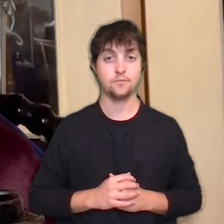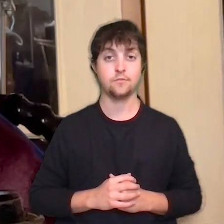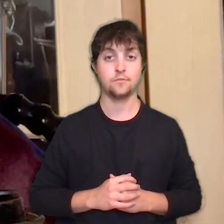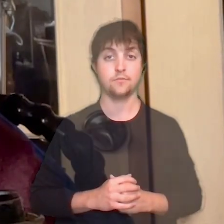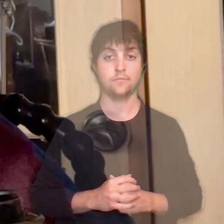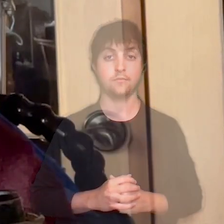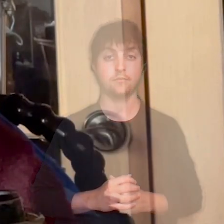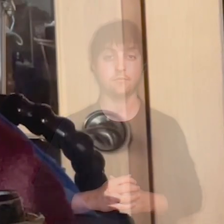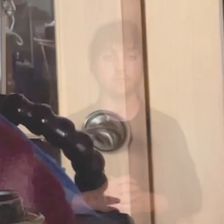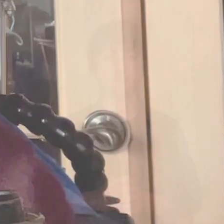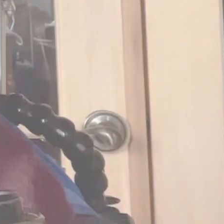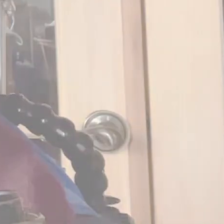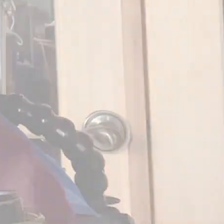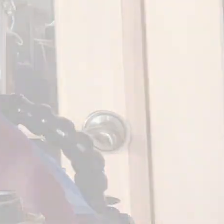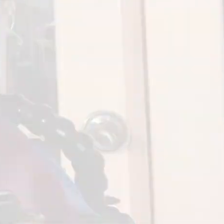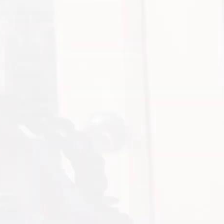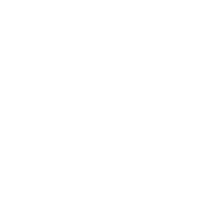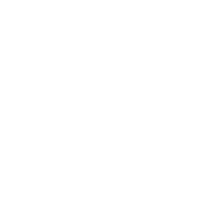began.